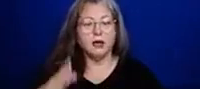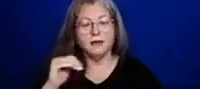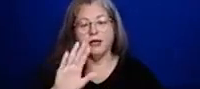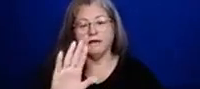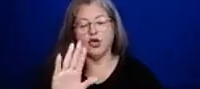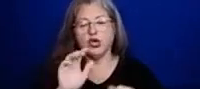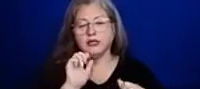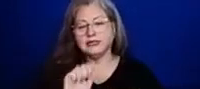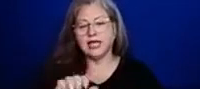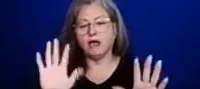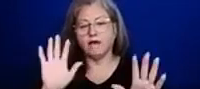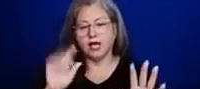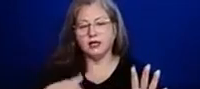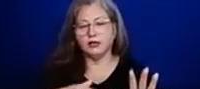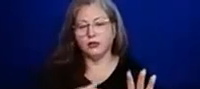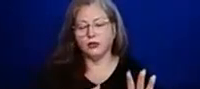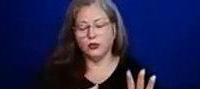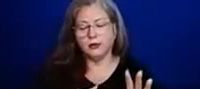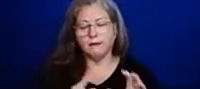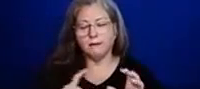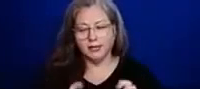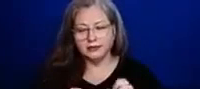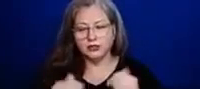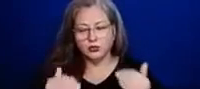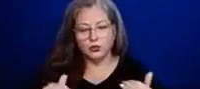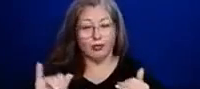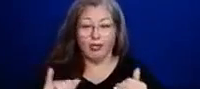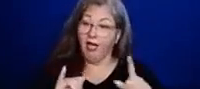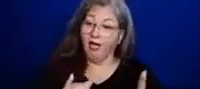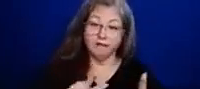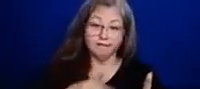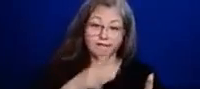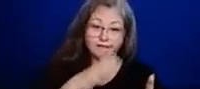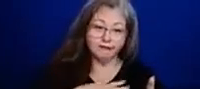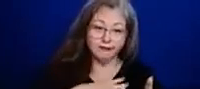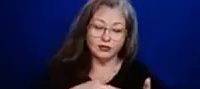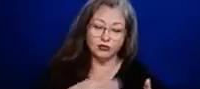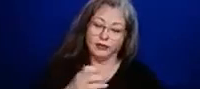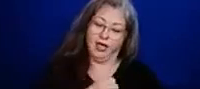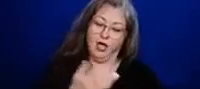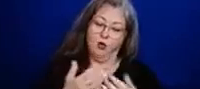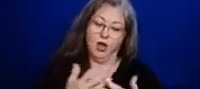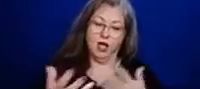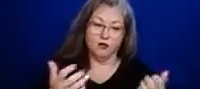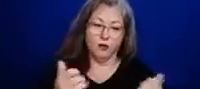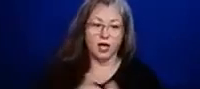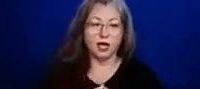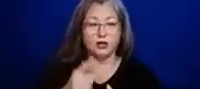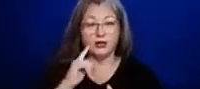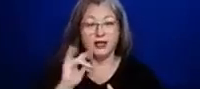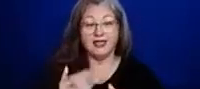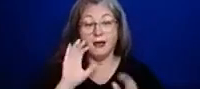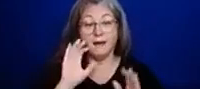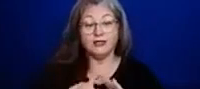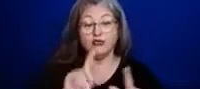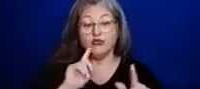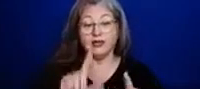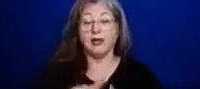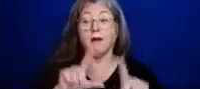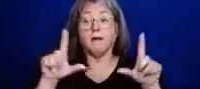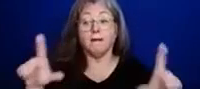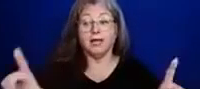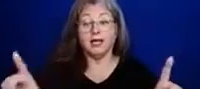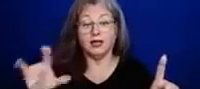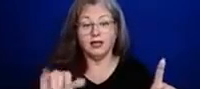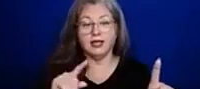we all have to make, you know, for achieving what we want. And the bigger picture,